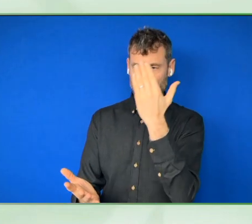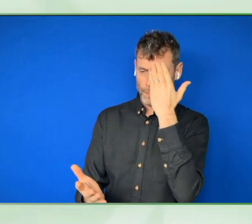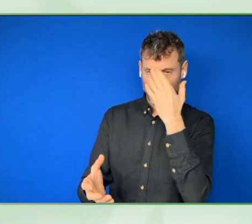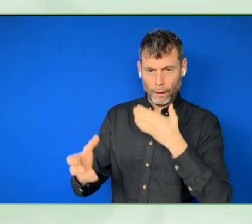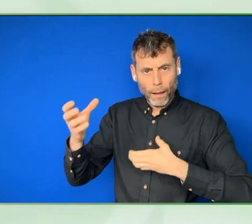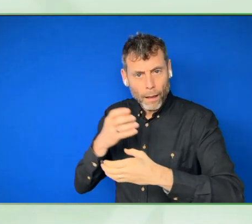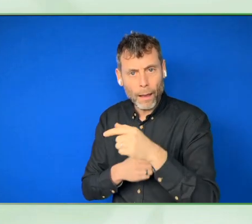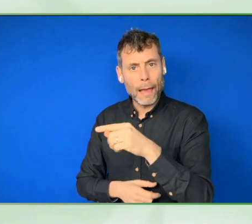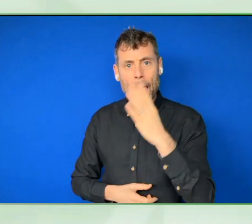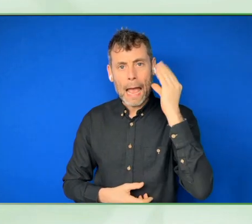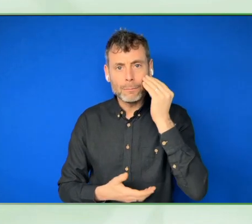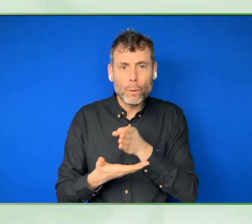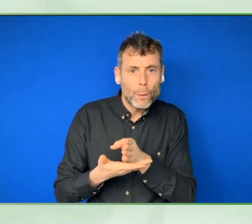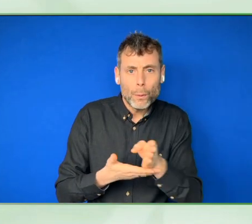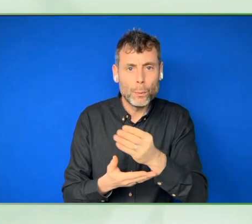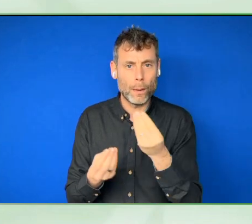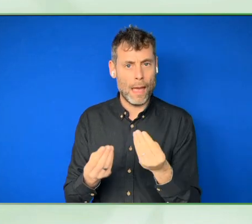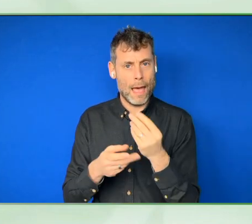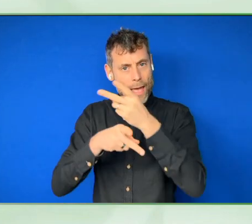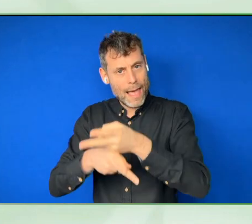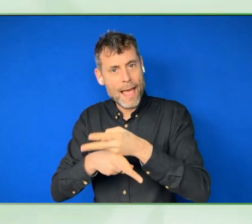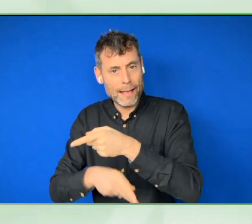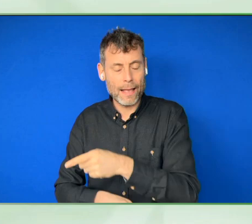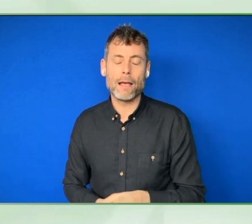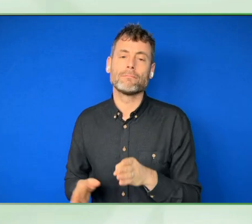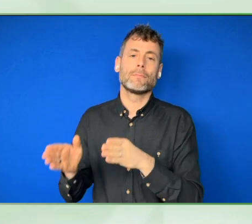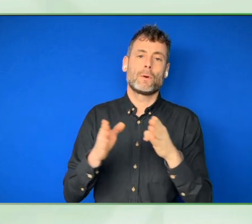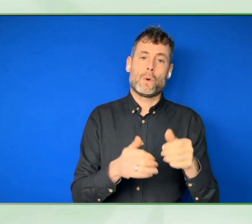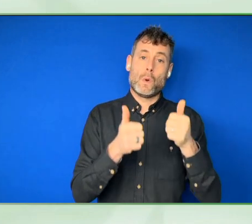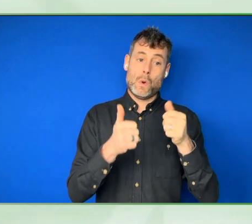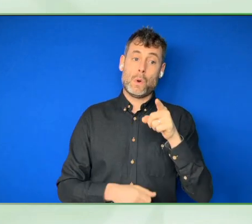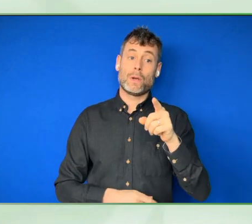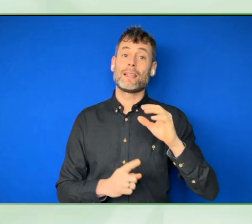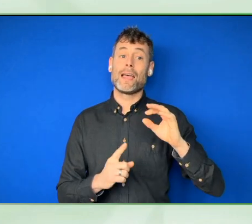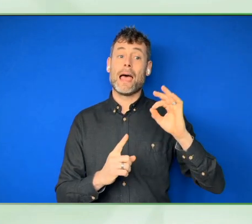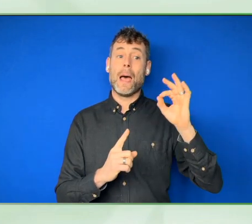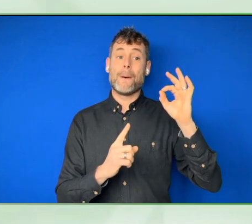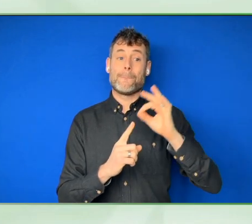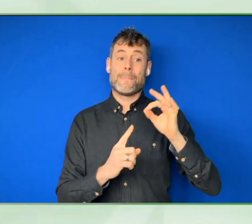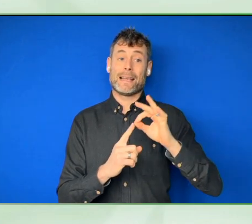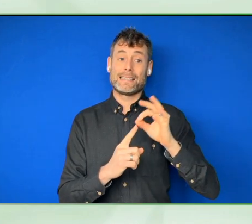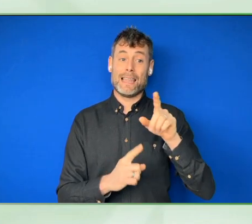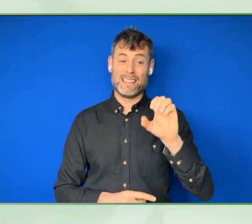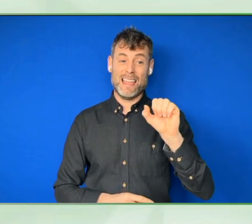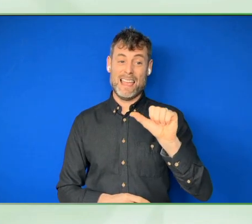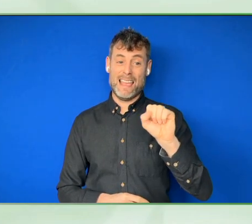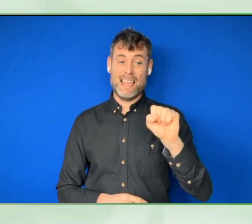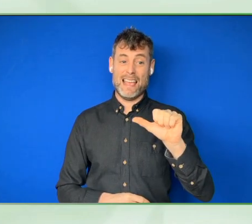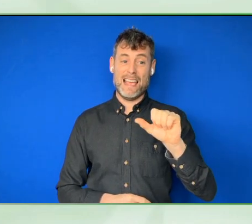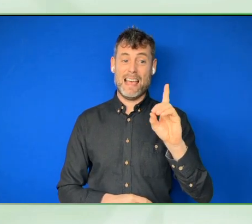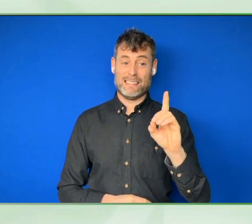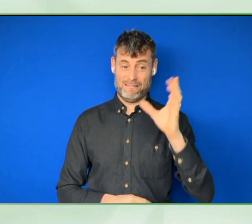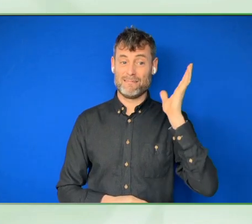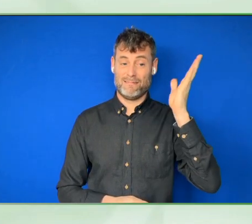earlier in the context of Pakistan that advocacy with the government and the different regions of Pakistan, how important